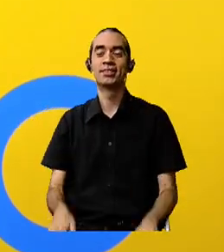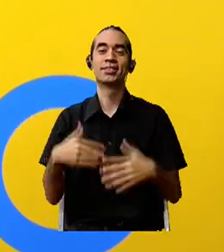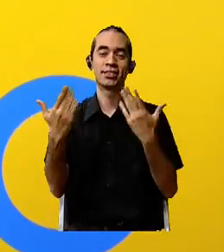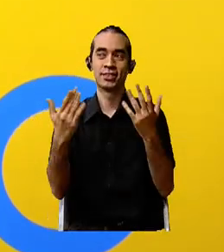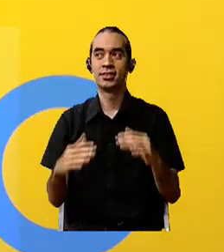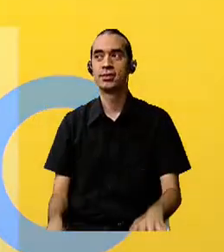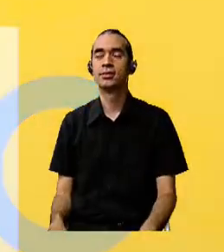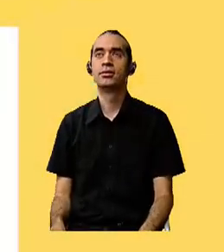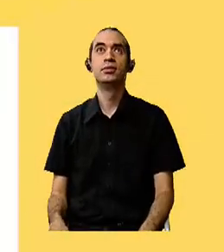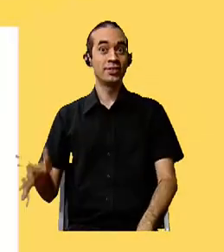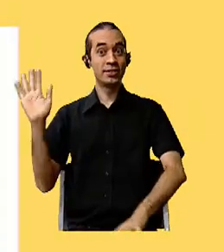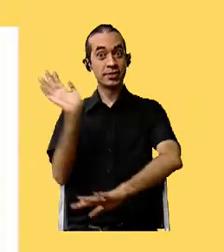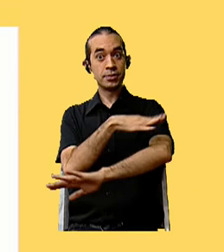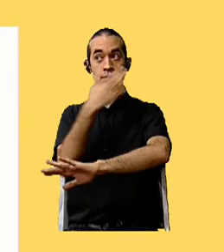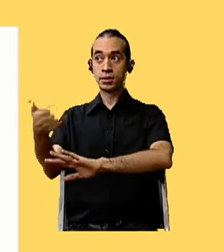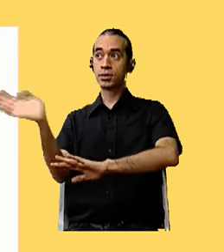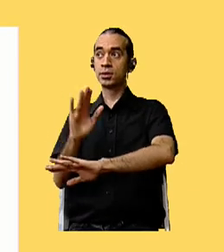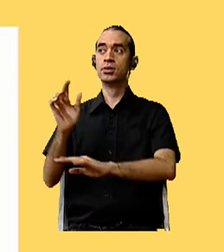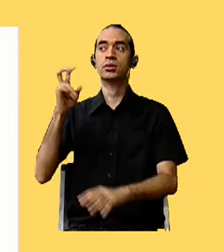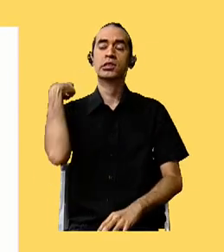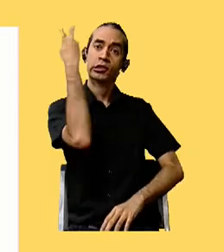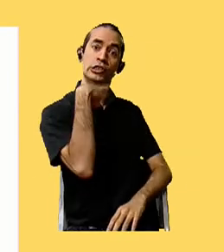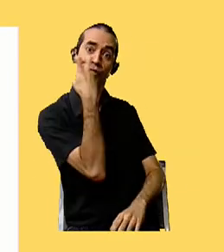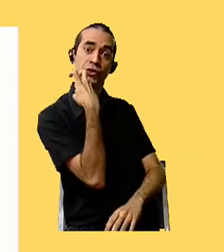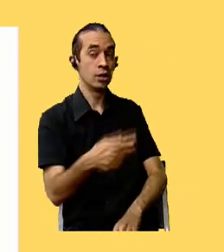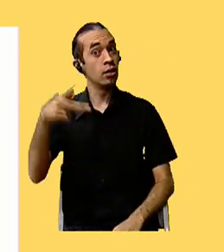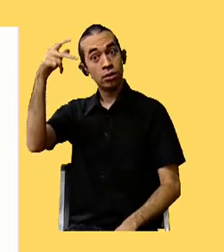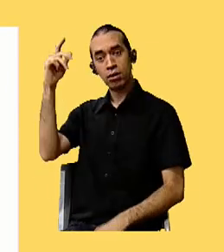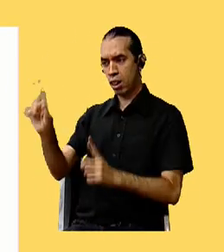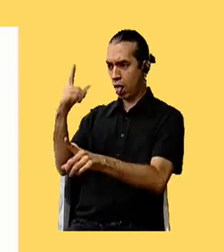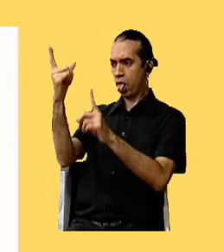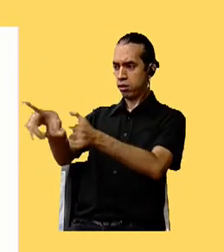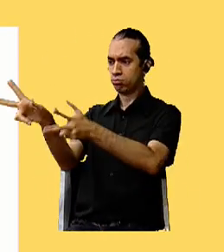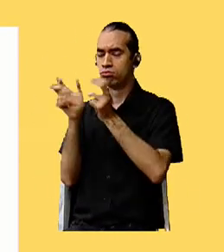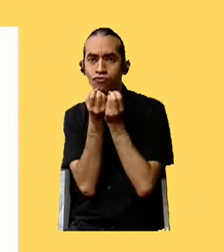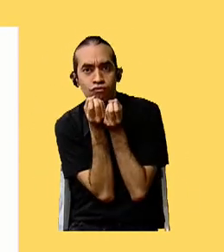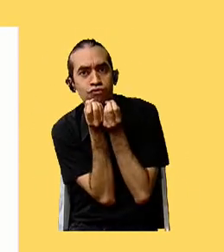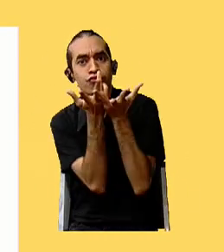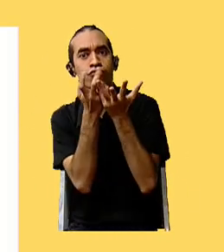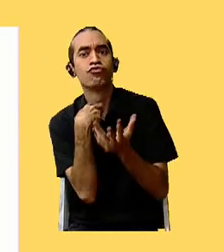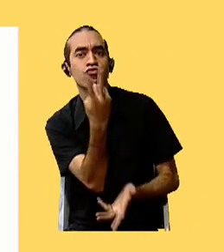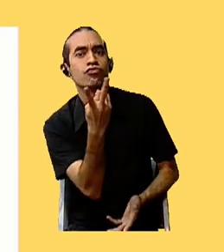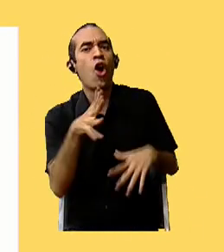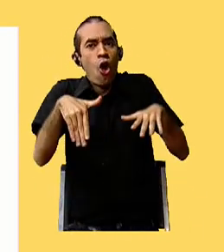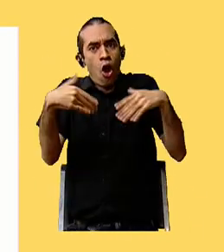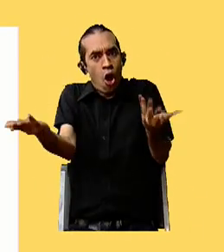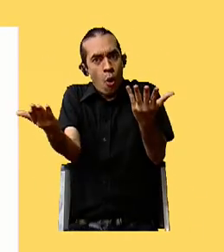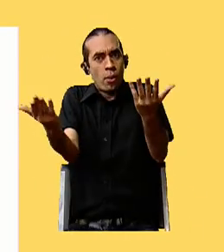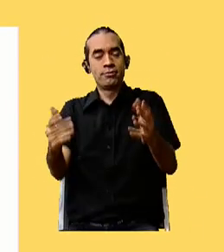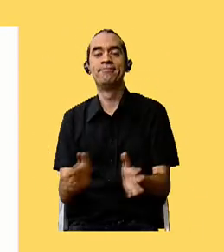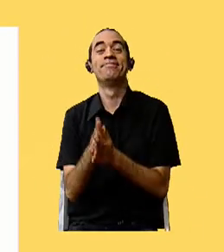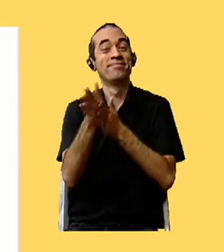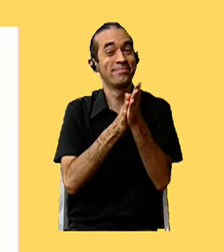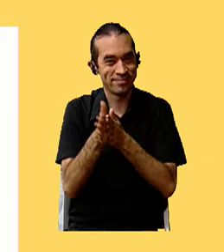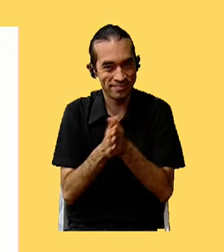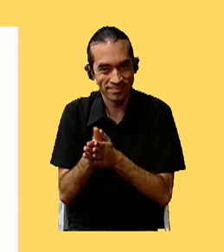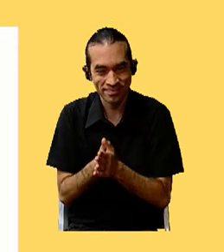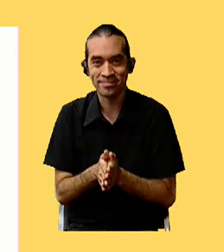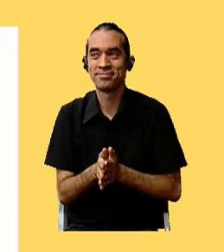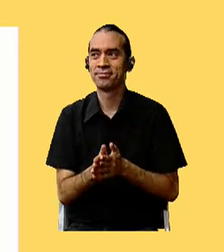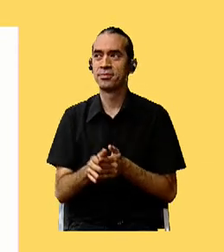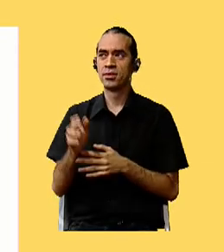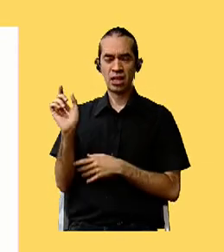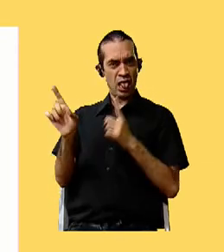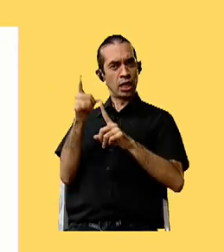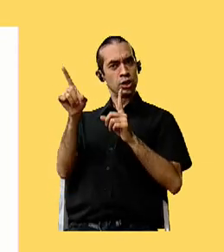you make the letter sounds? We can show you how. What